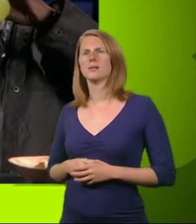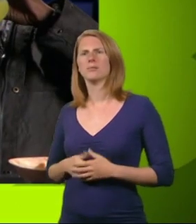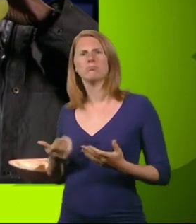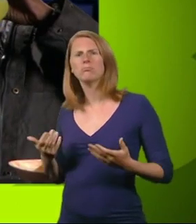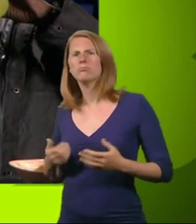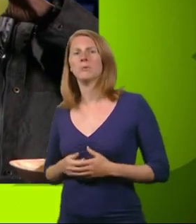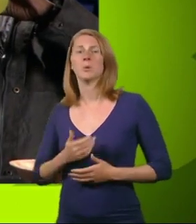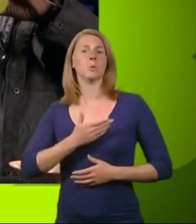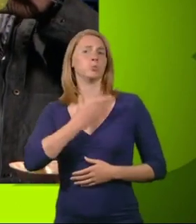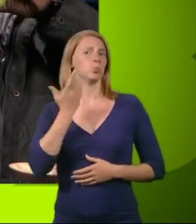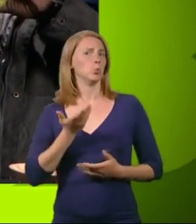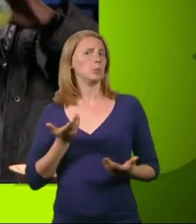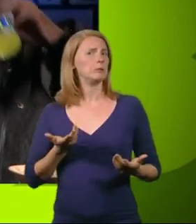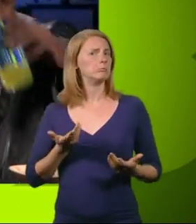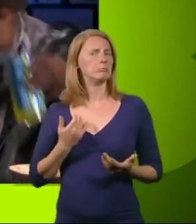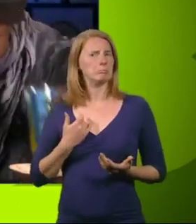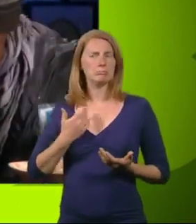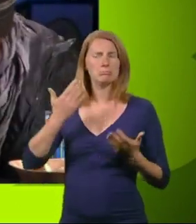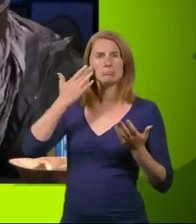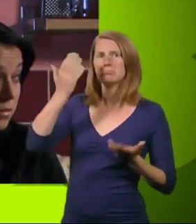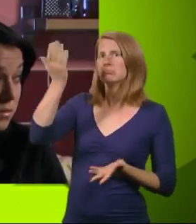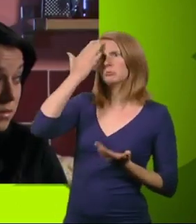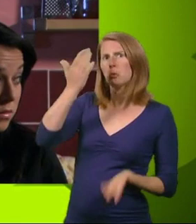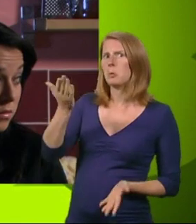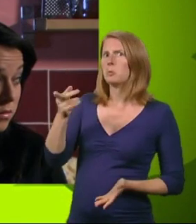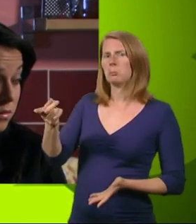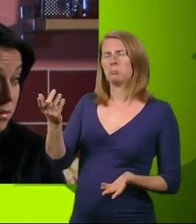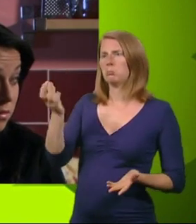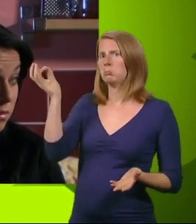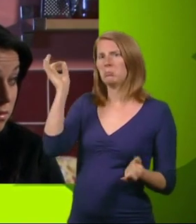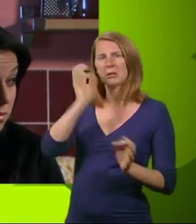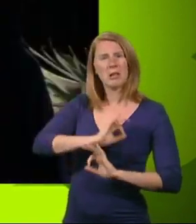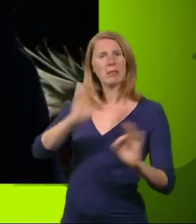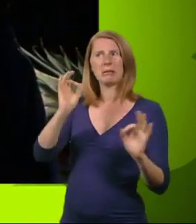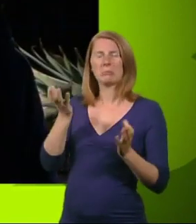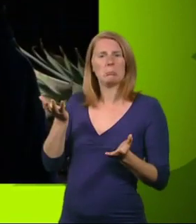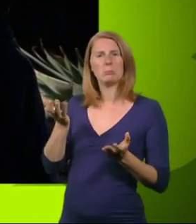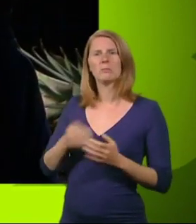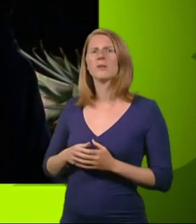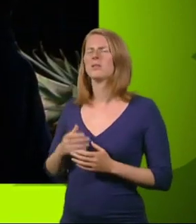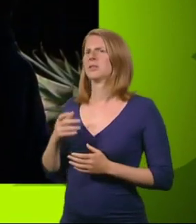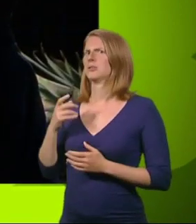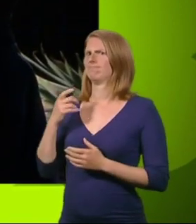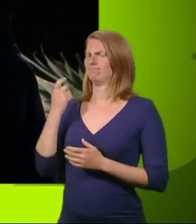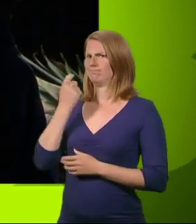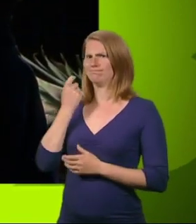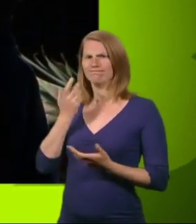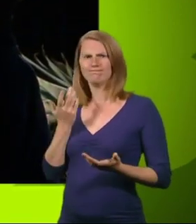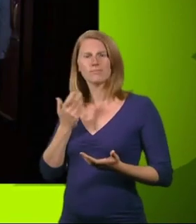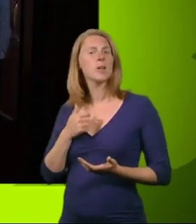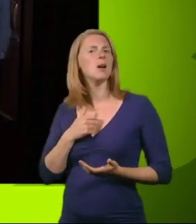any. We don't know anything about them. It's all a bit of a mystery, Gus. I like solving mysteries.